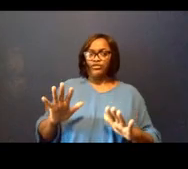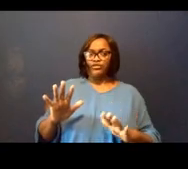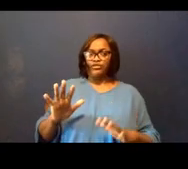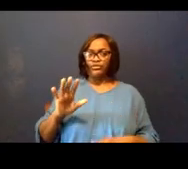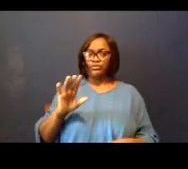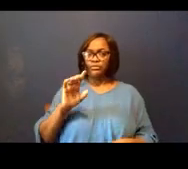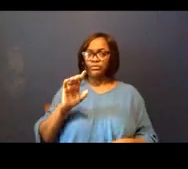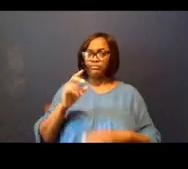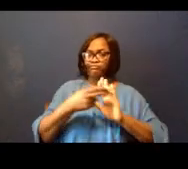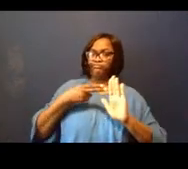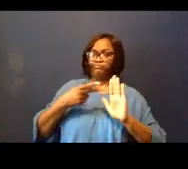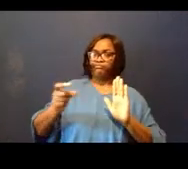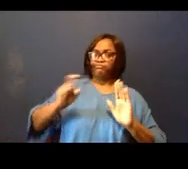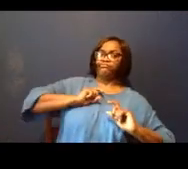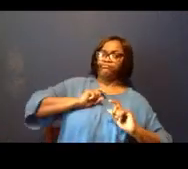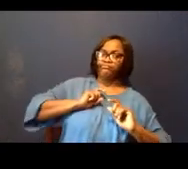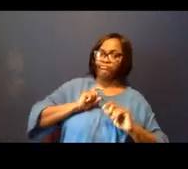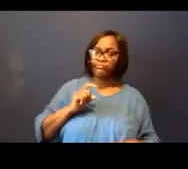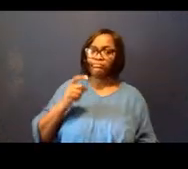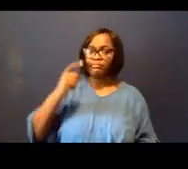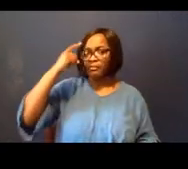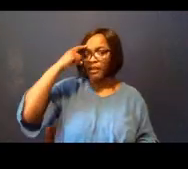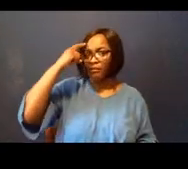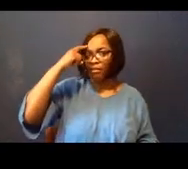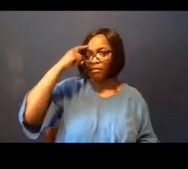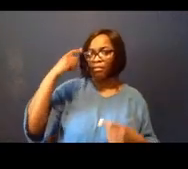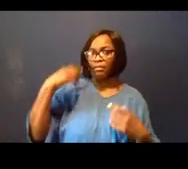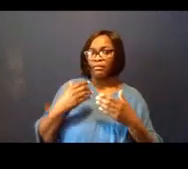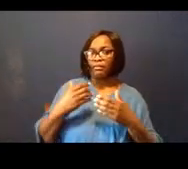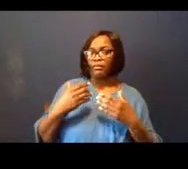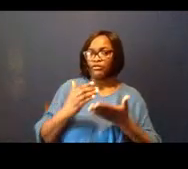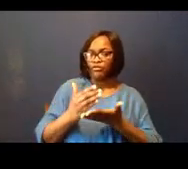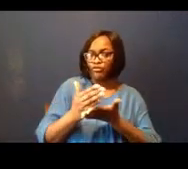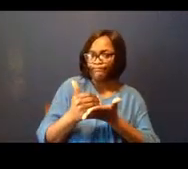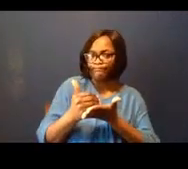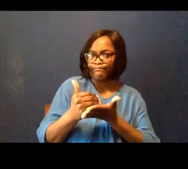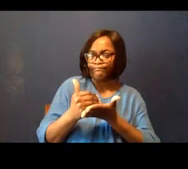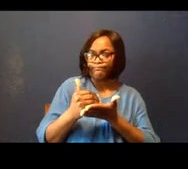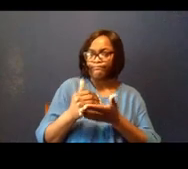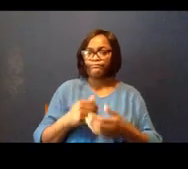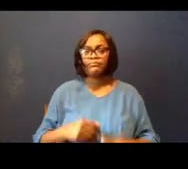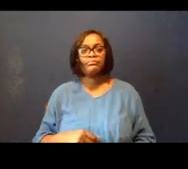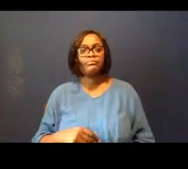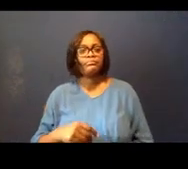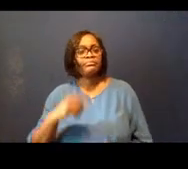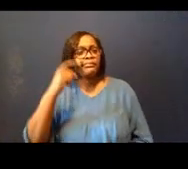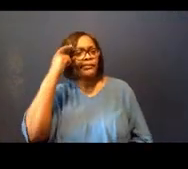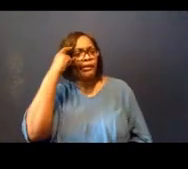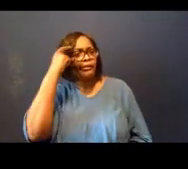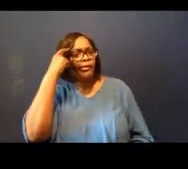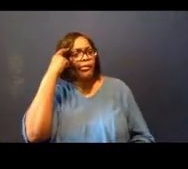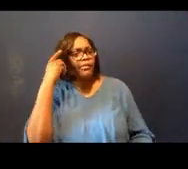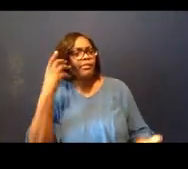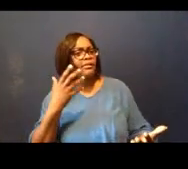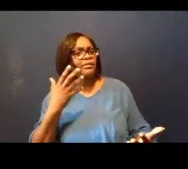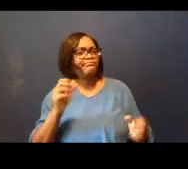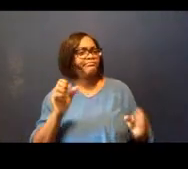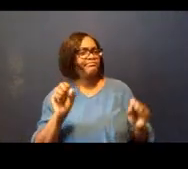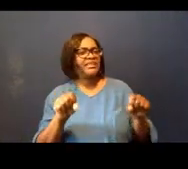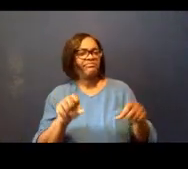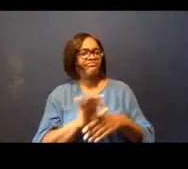for a child that was born disabled. And keep in